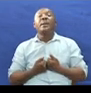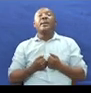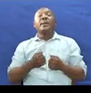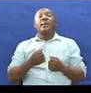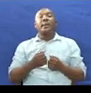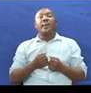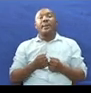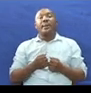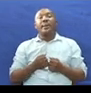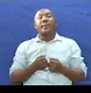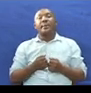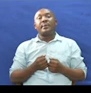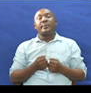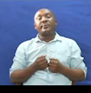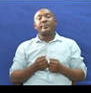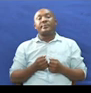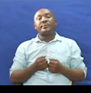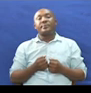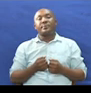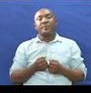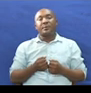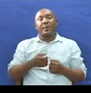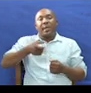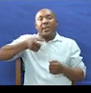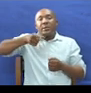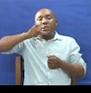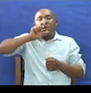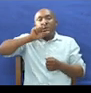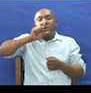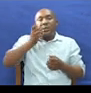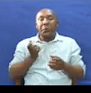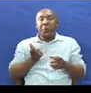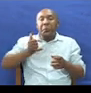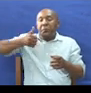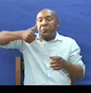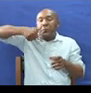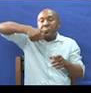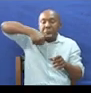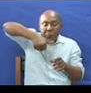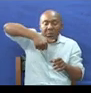The tea he poured into the cup was cold.